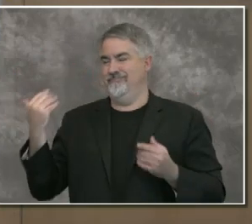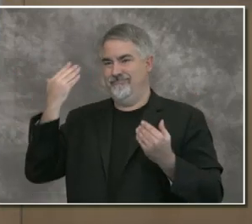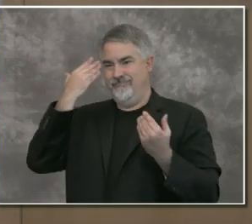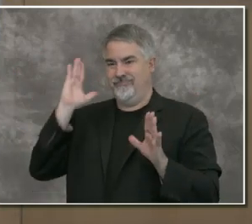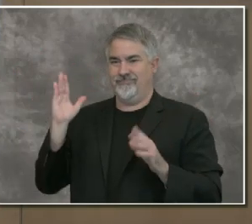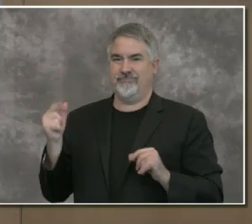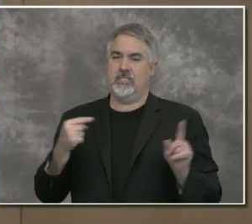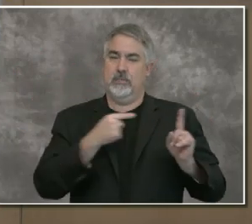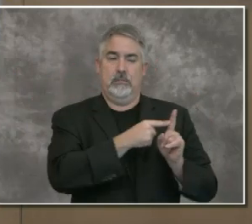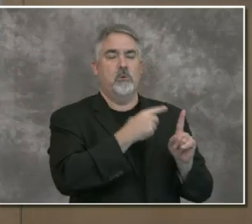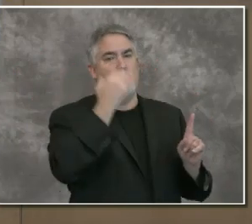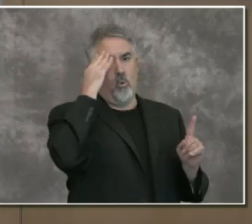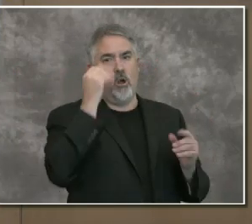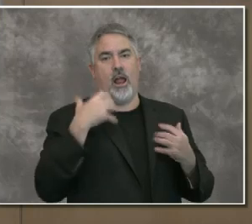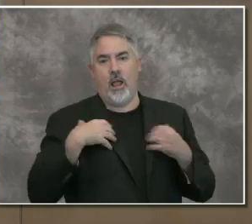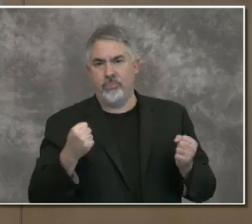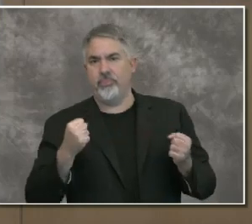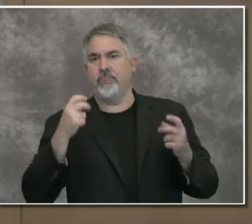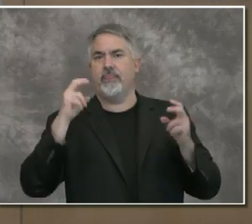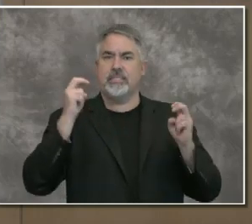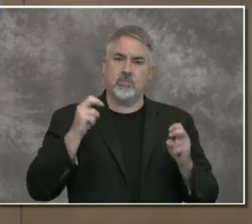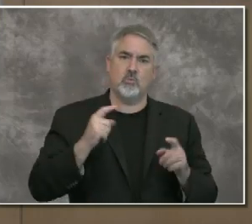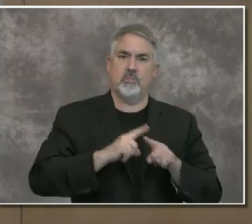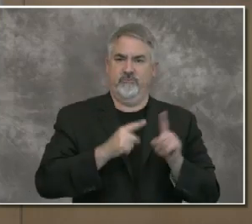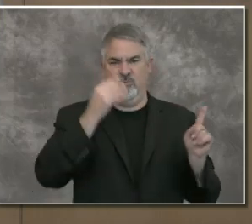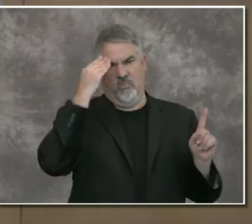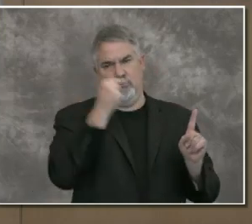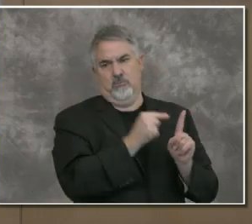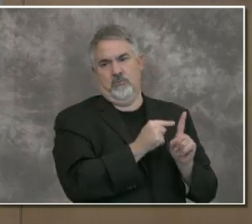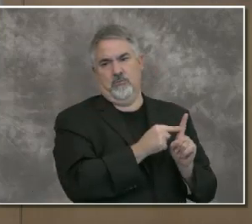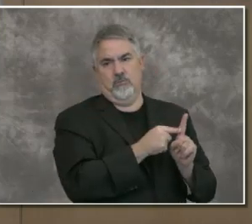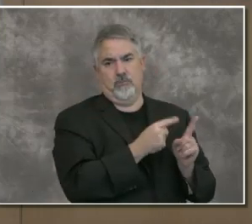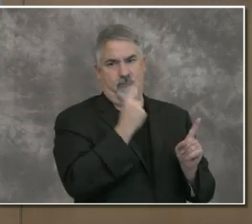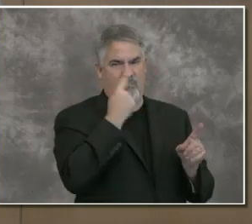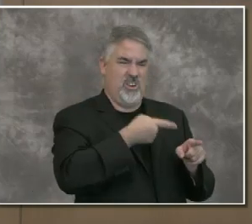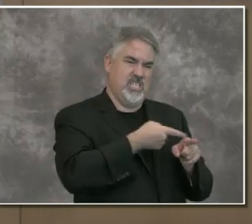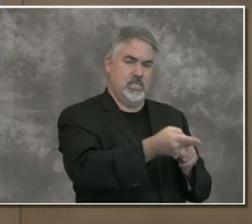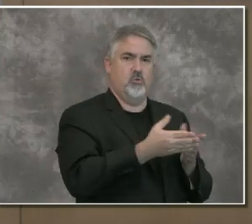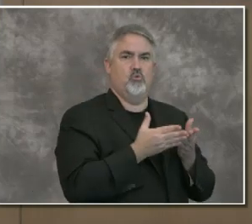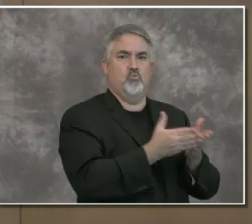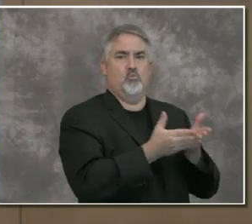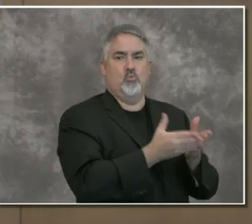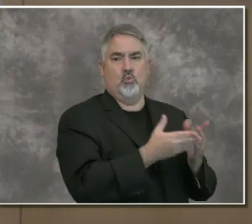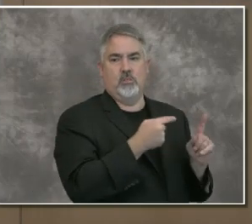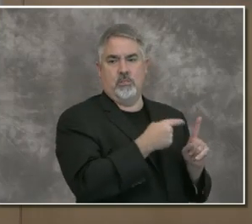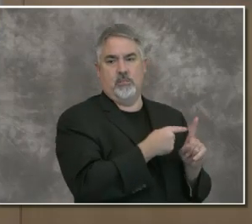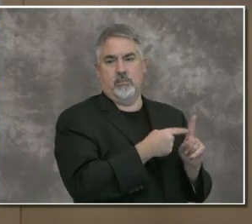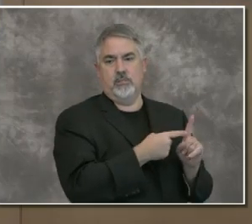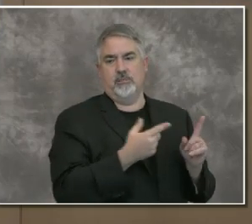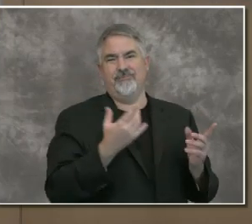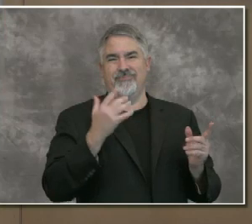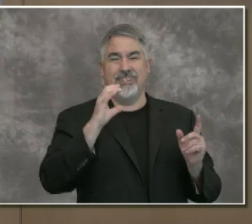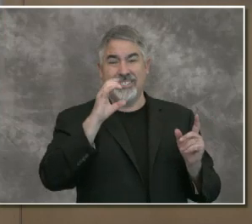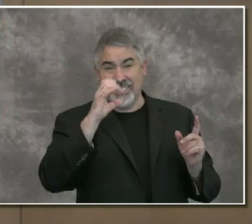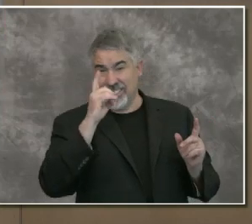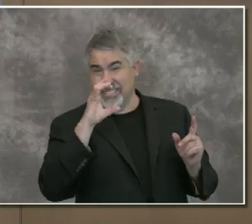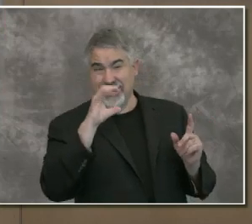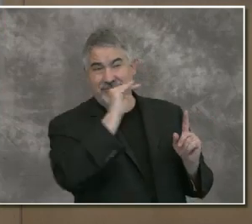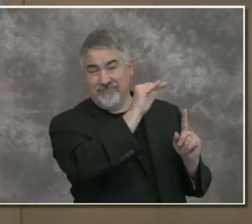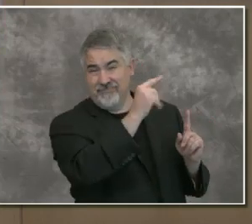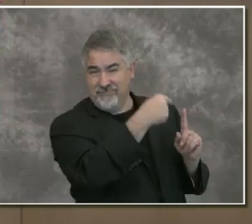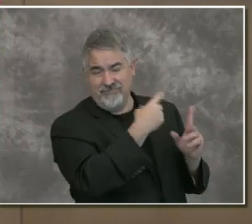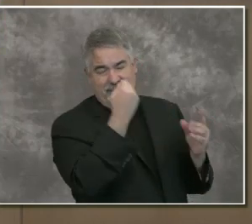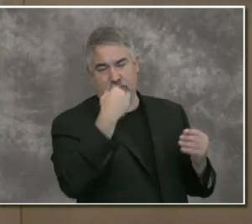of questions to the cruise line or to the CDC. I think it's worth noting